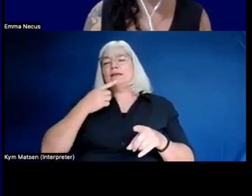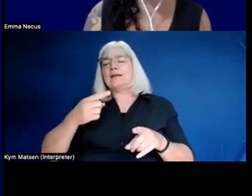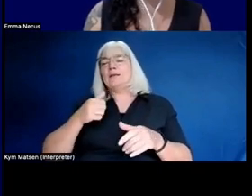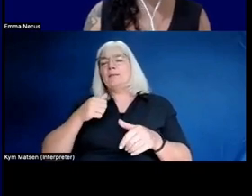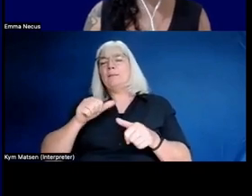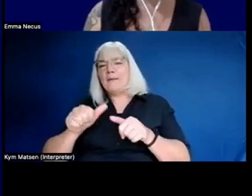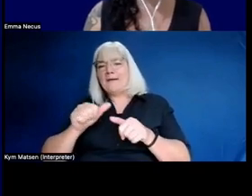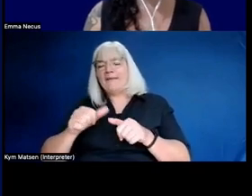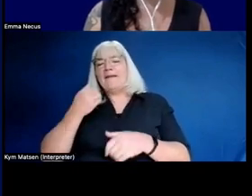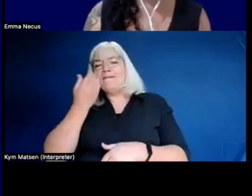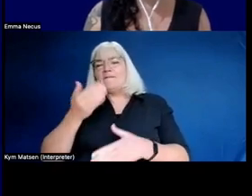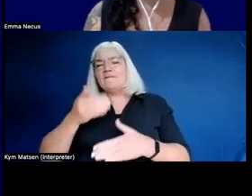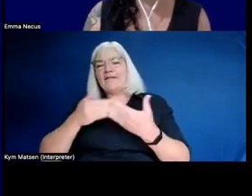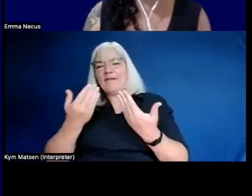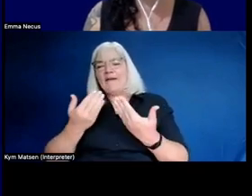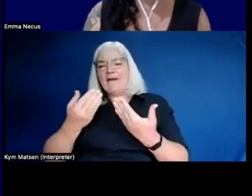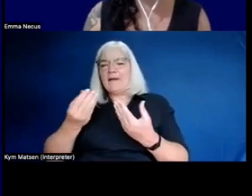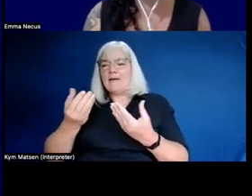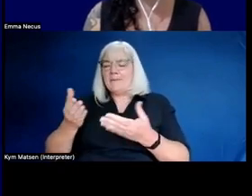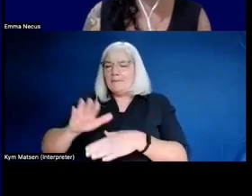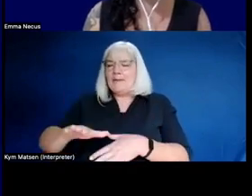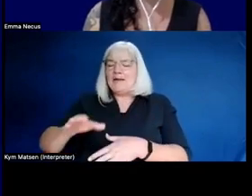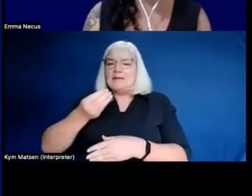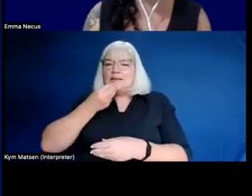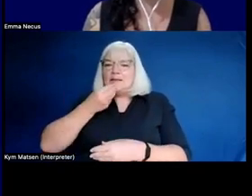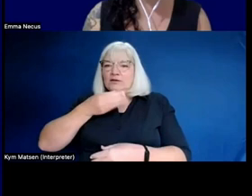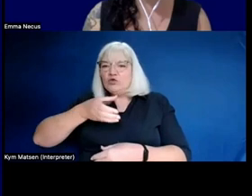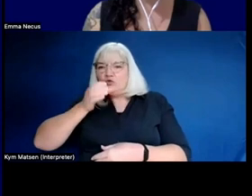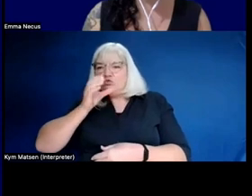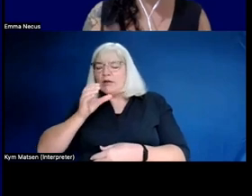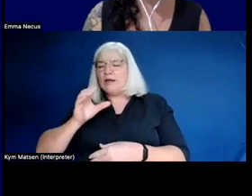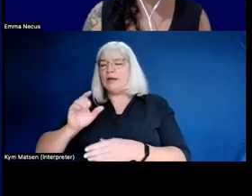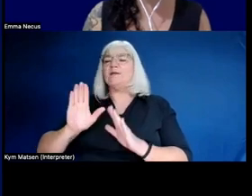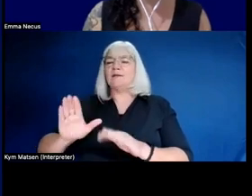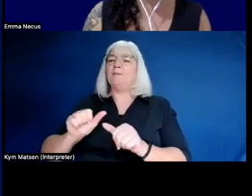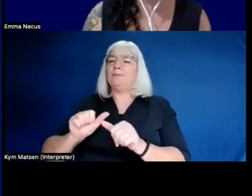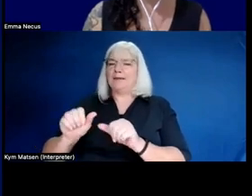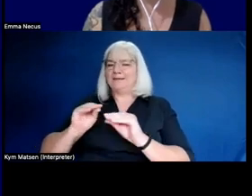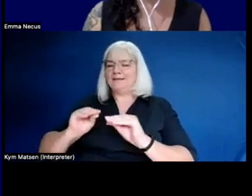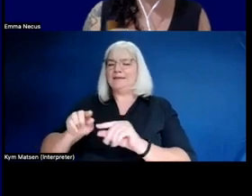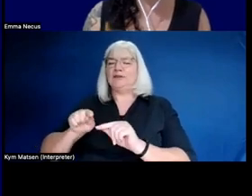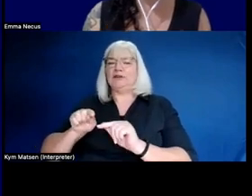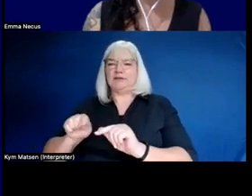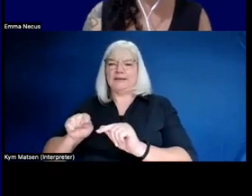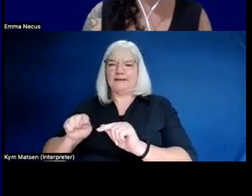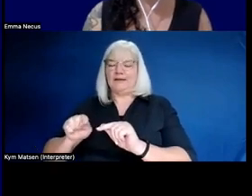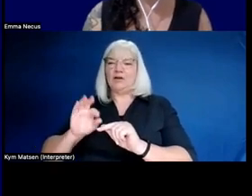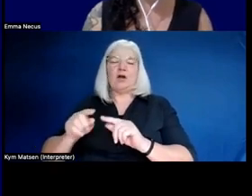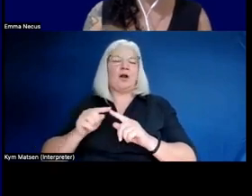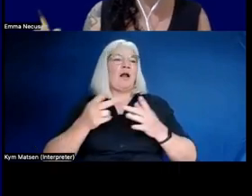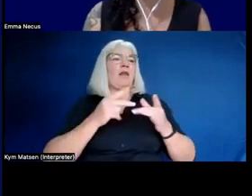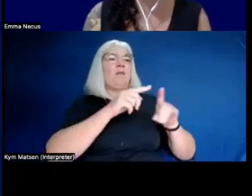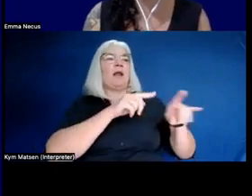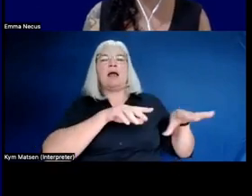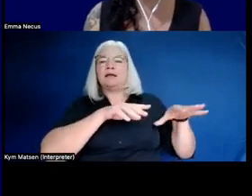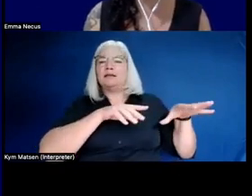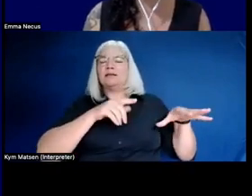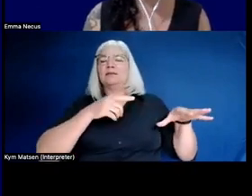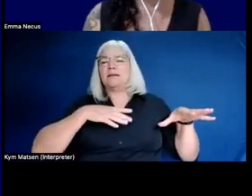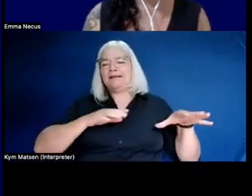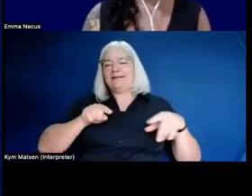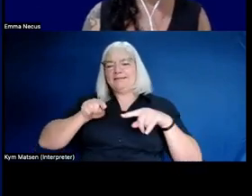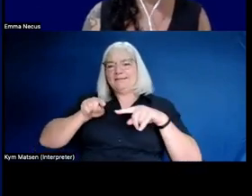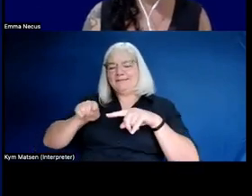it's really hard to learn a skill in a different environment and generalize it over without someone supporting that